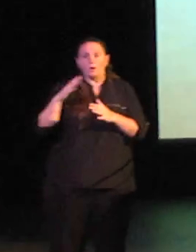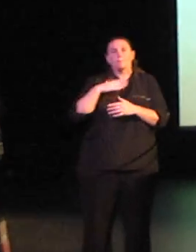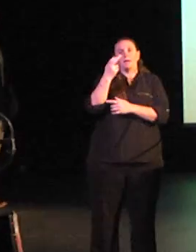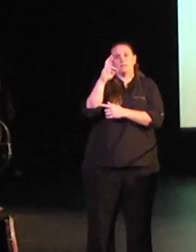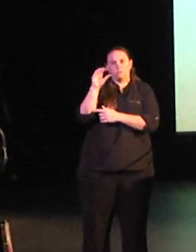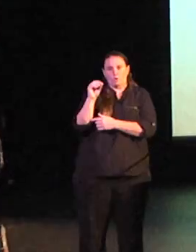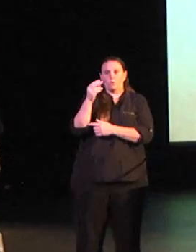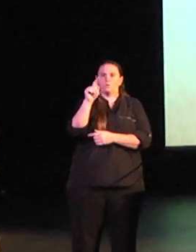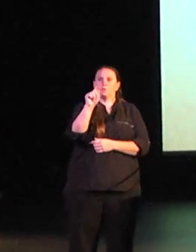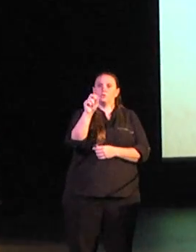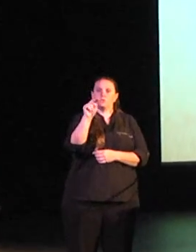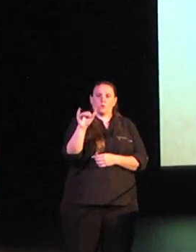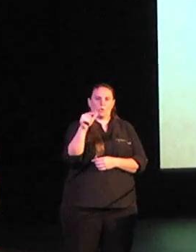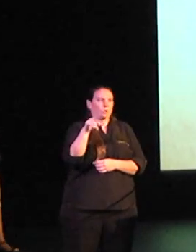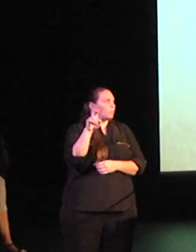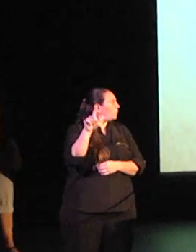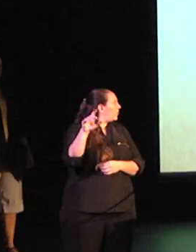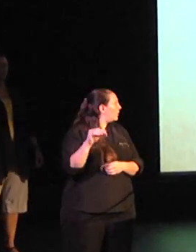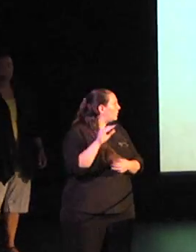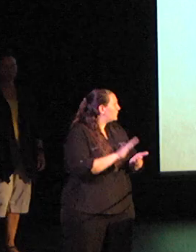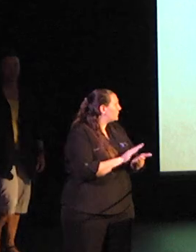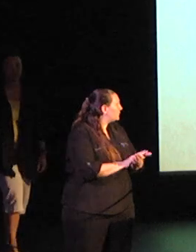the Honorable Tony Coelho.